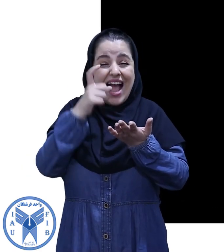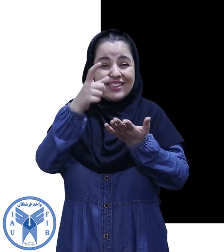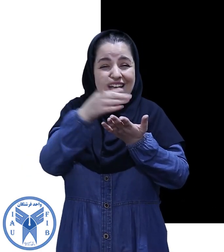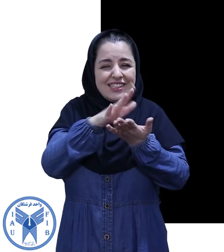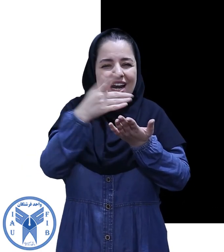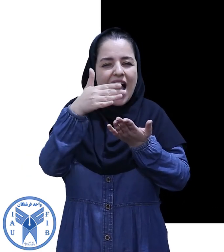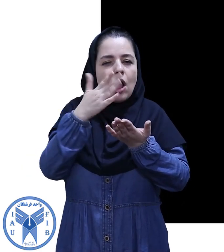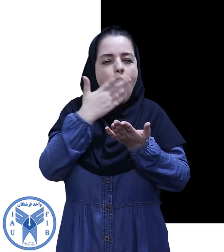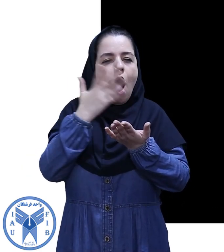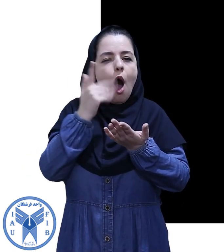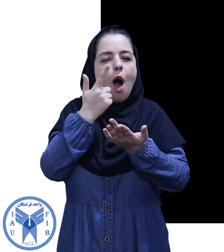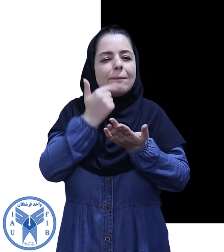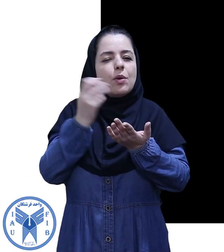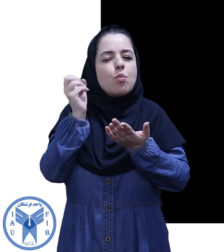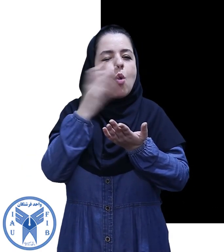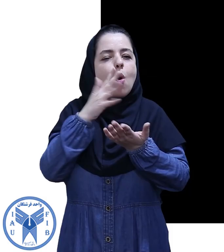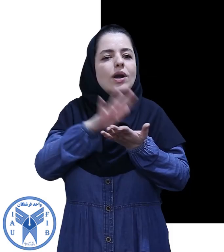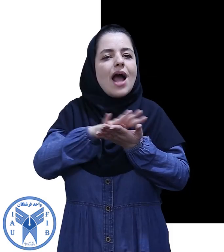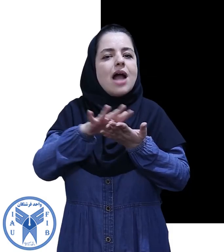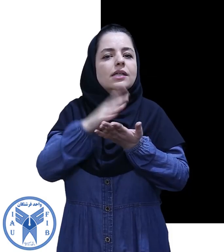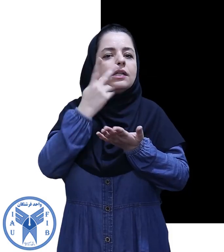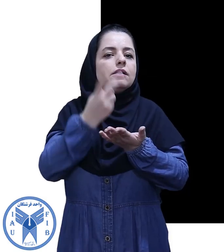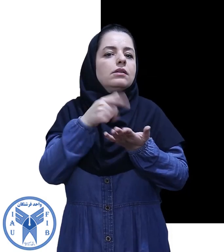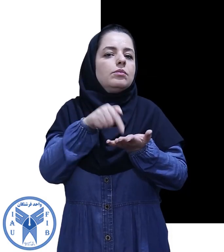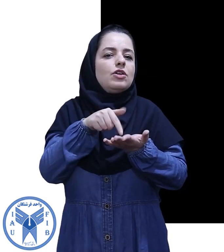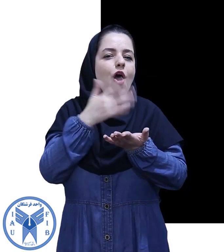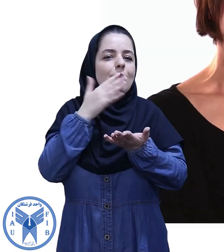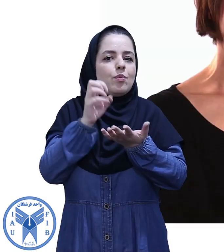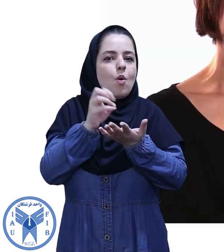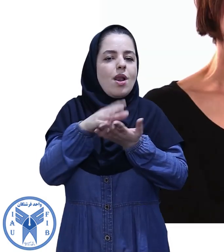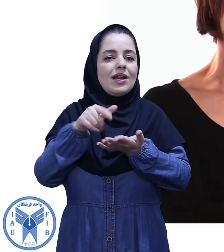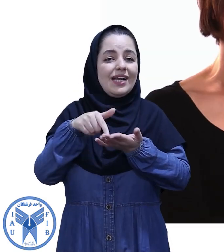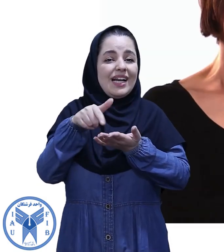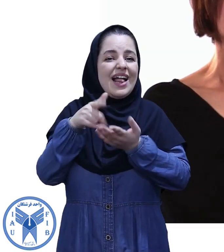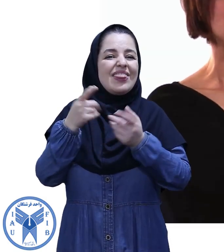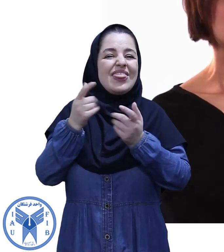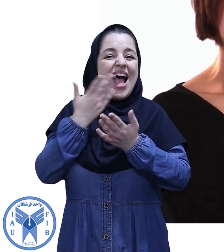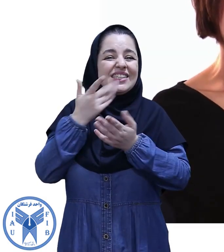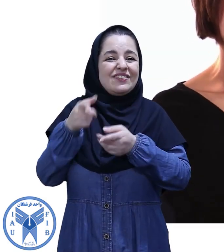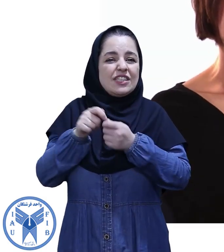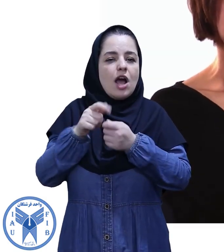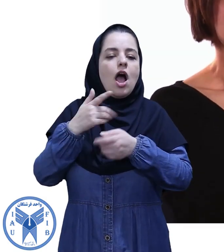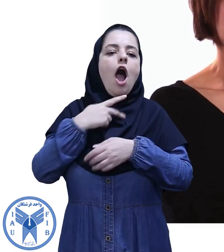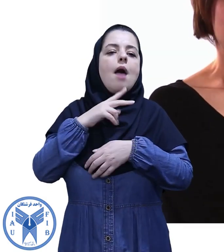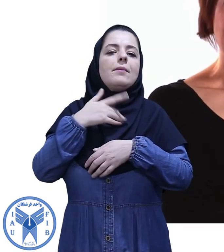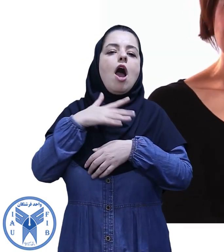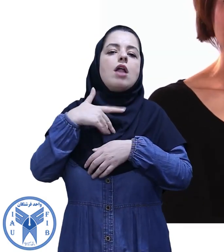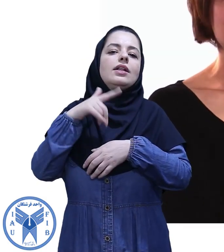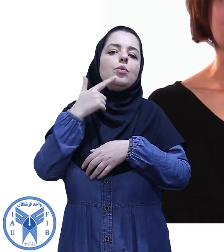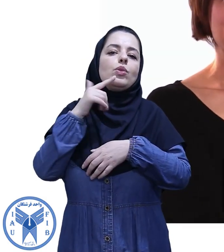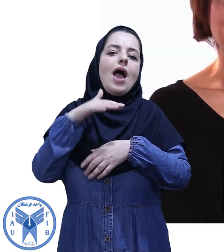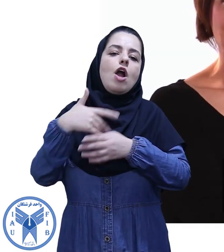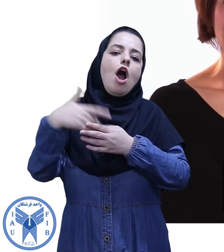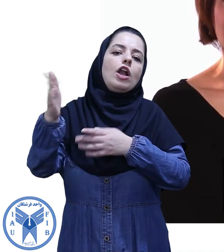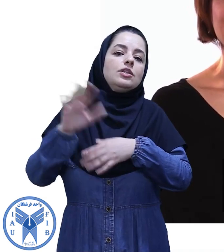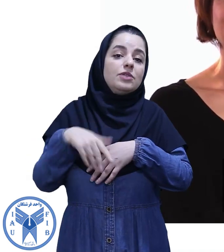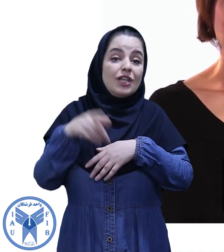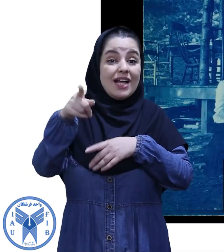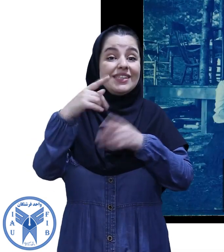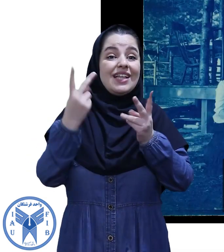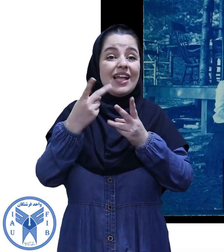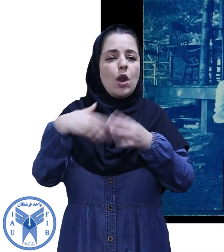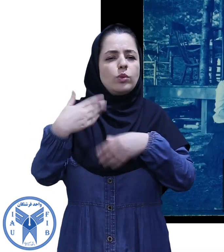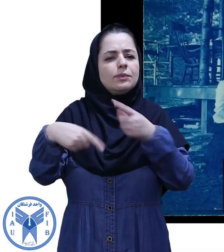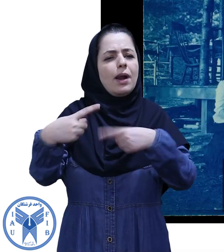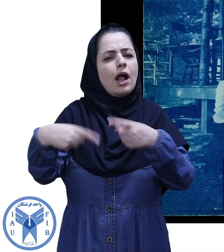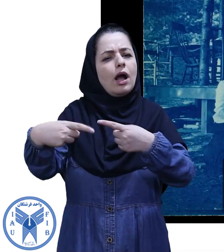really rich blue, intense color. I think it sort of takes it out of the vernacular, it takes it out of everyday